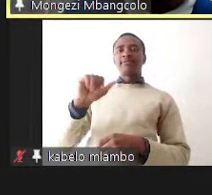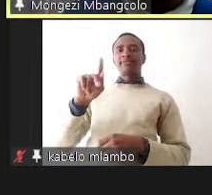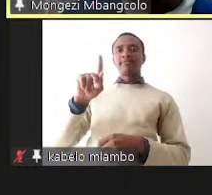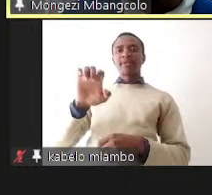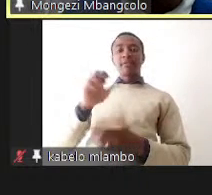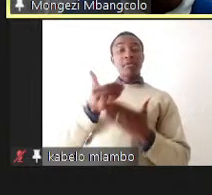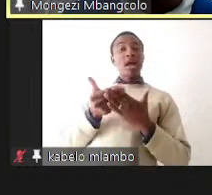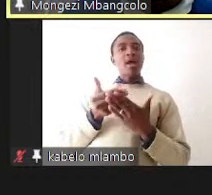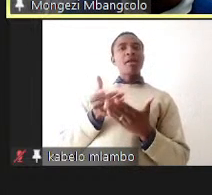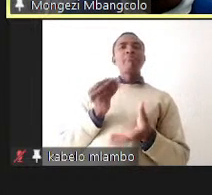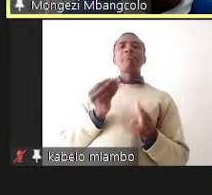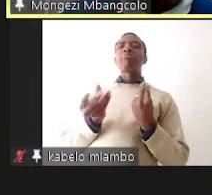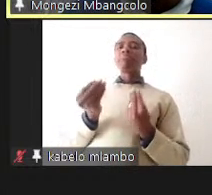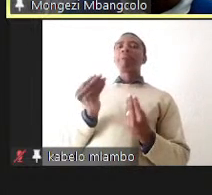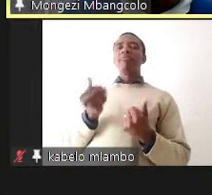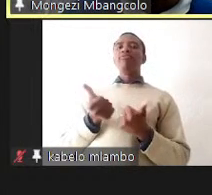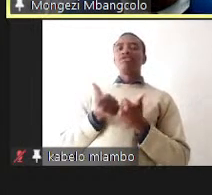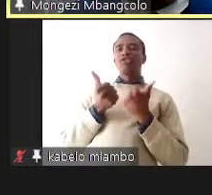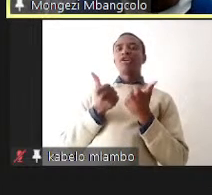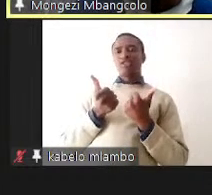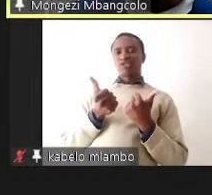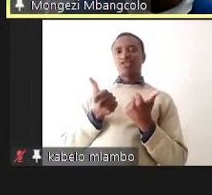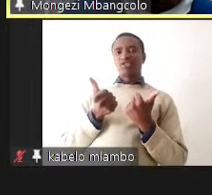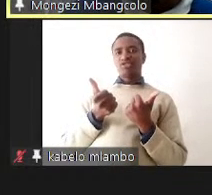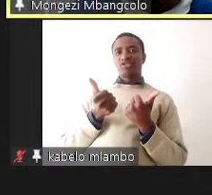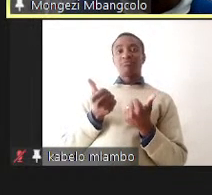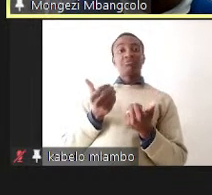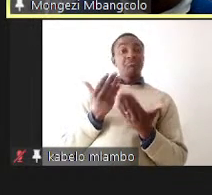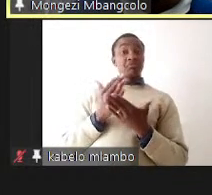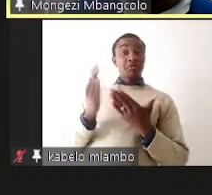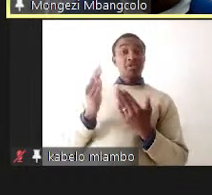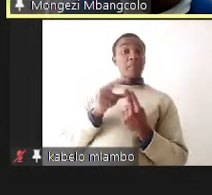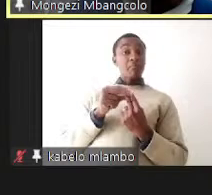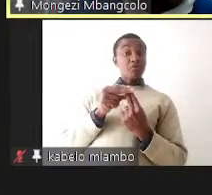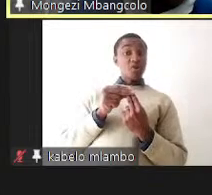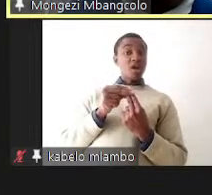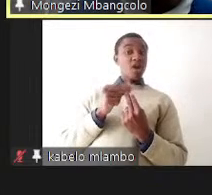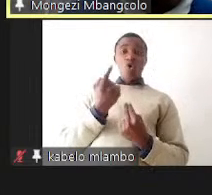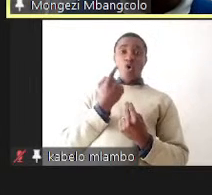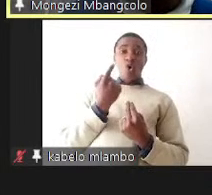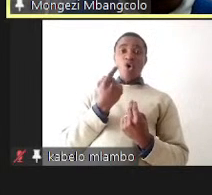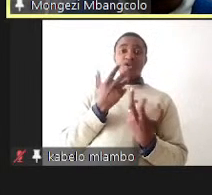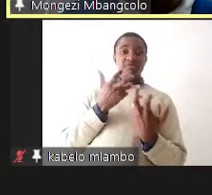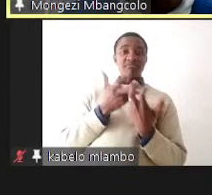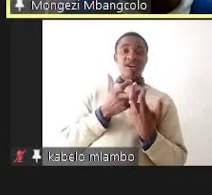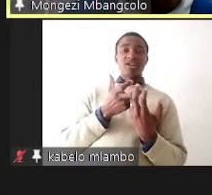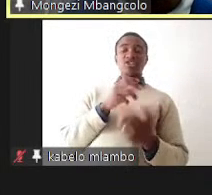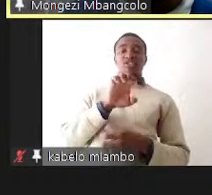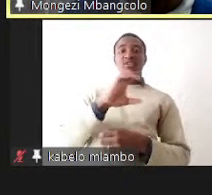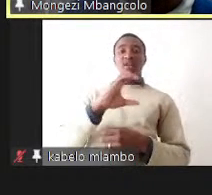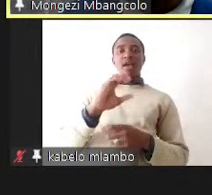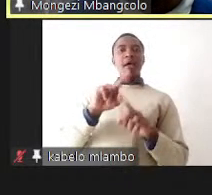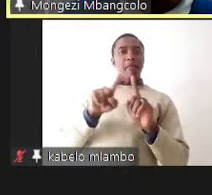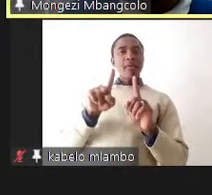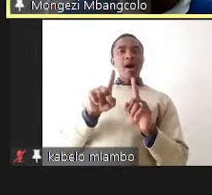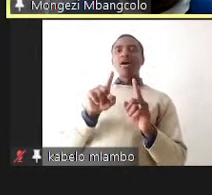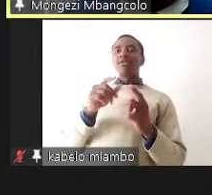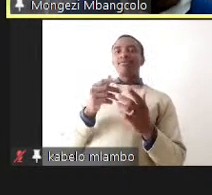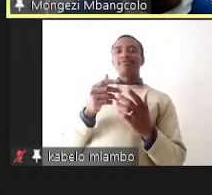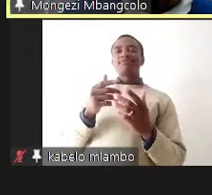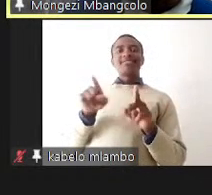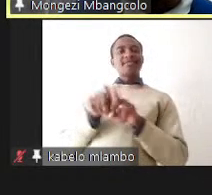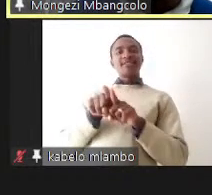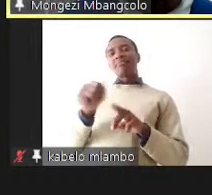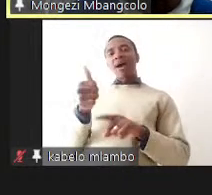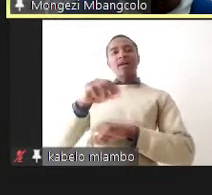a number of challenges, which may sometimes be unique to the Eastern Cape, but generally they cut across the South African landscape, especially